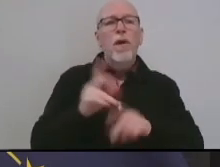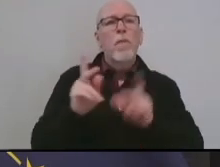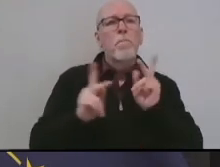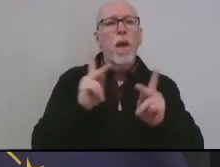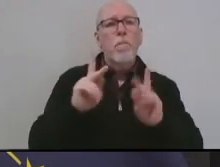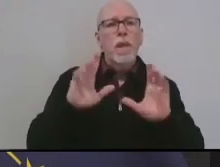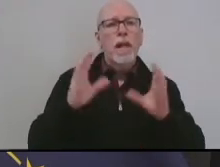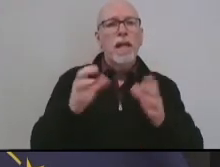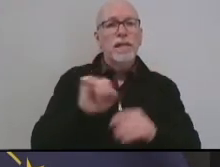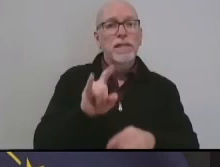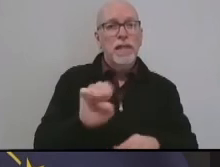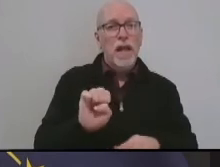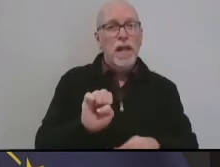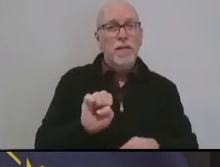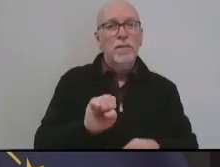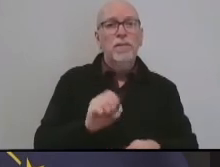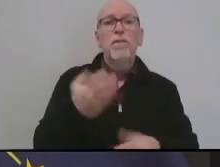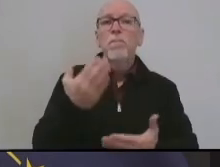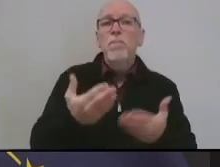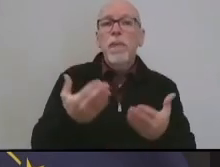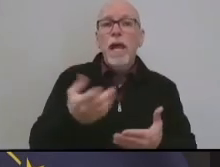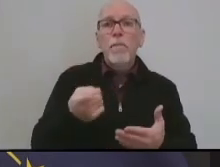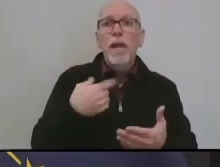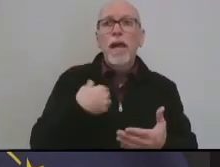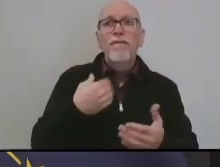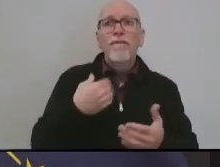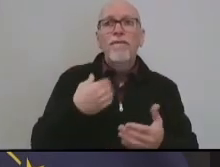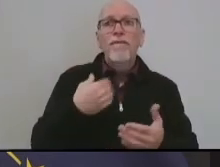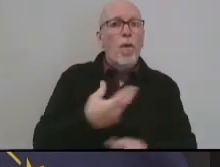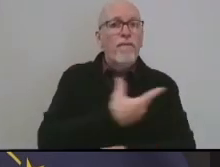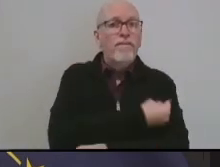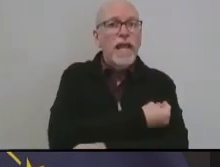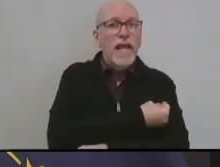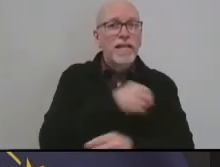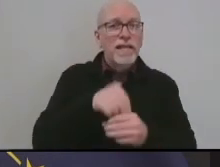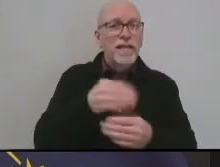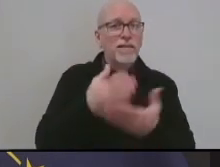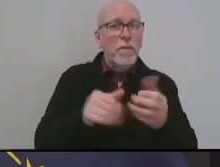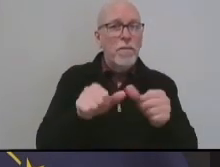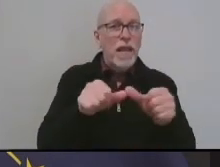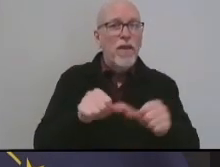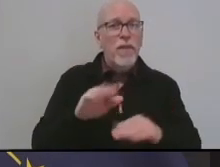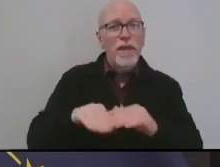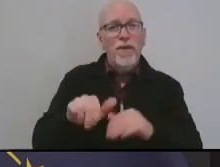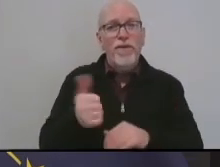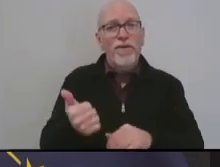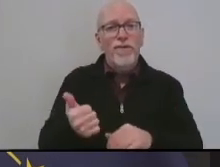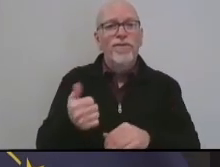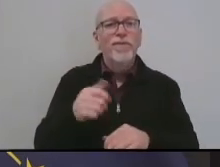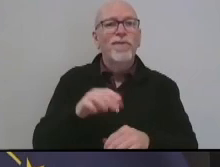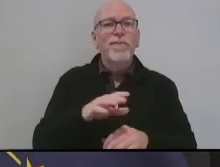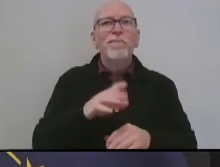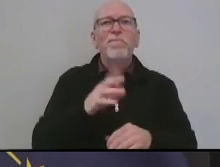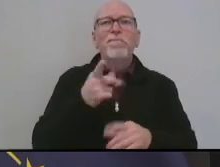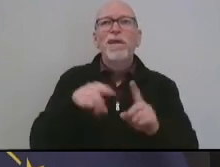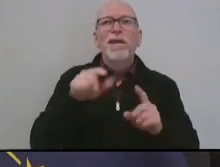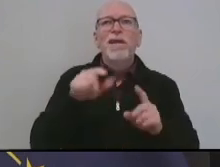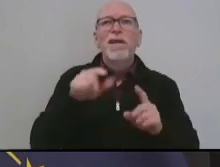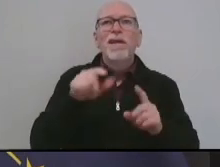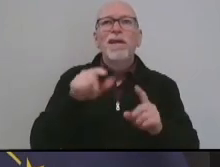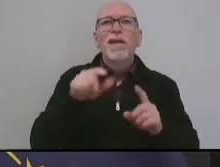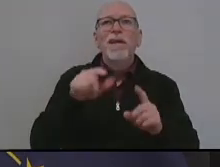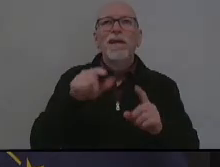there may be more vaccine available there, but it's not having as good uptake. So we definitely are seeing some counties